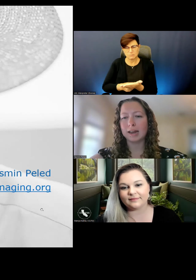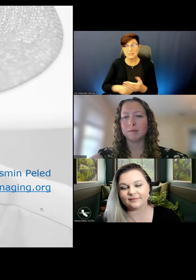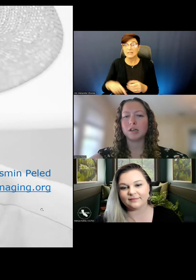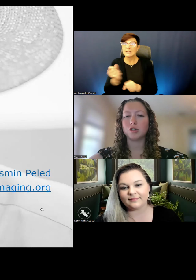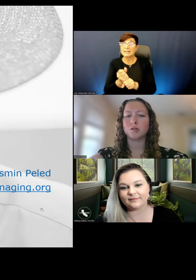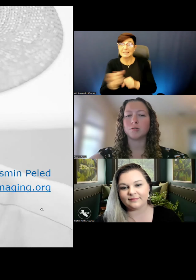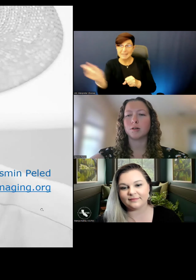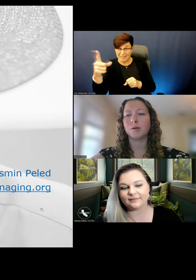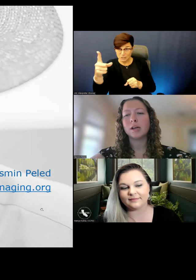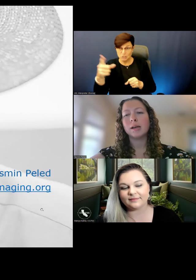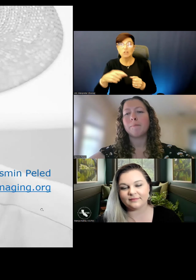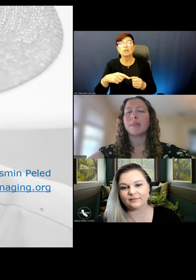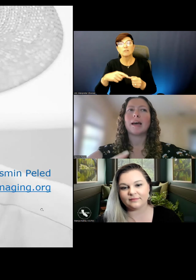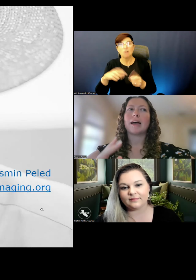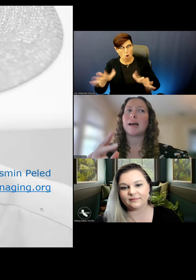into GAN limit issues. So